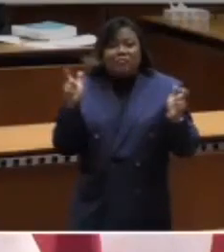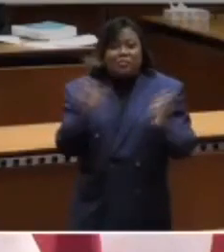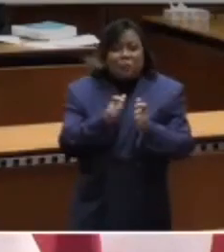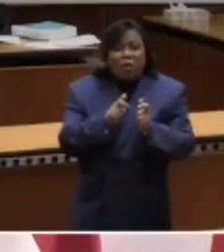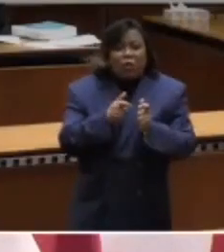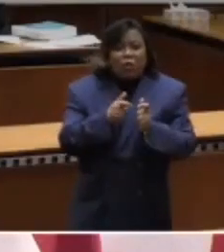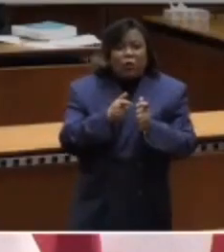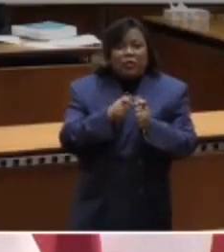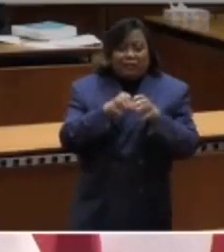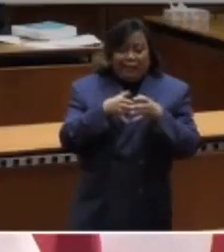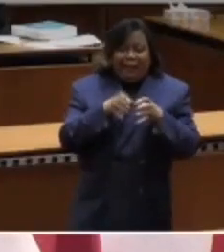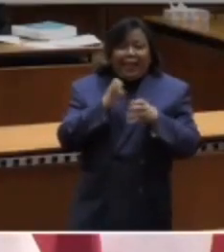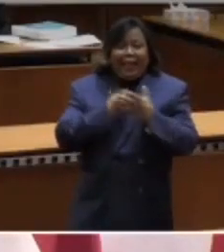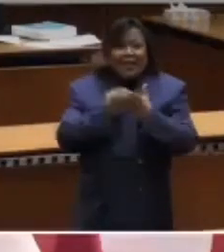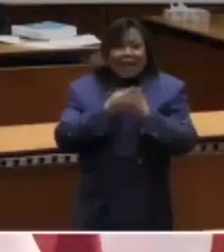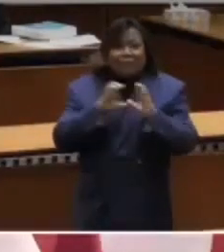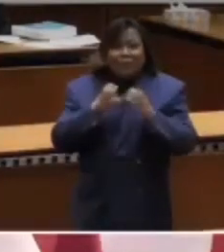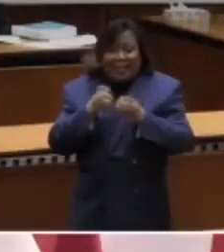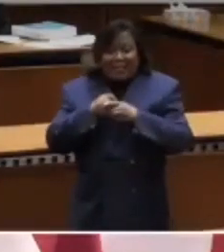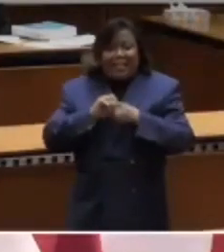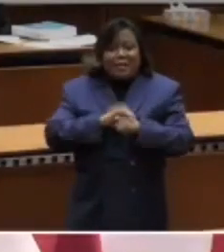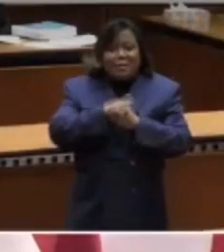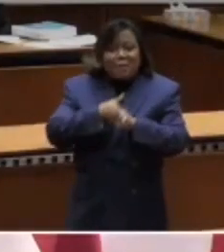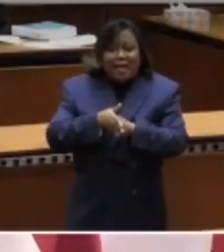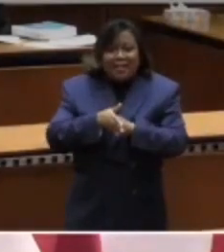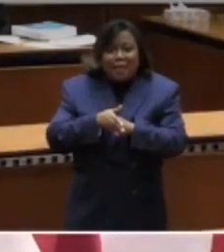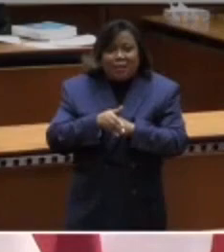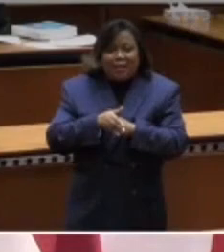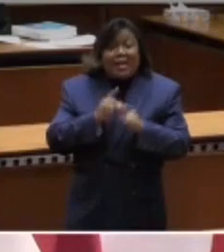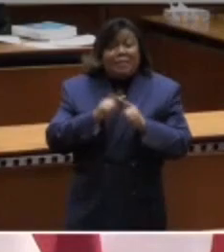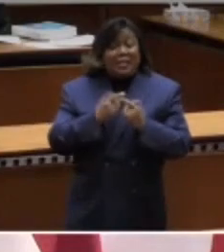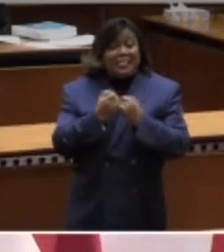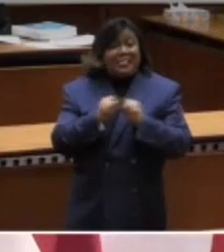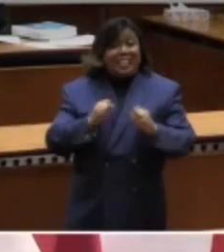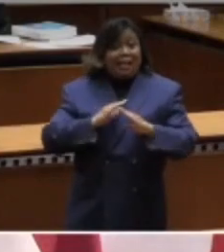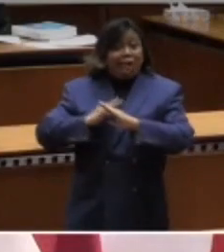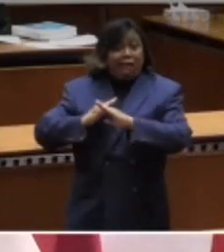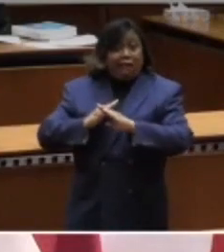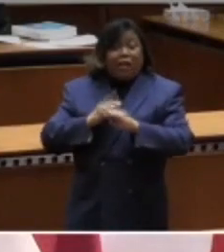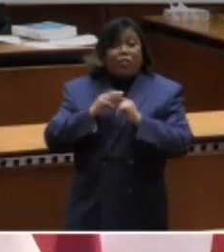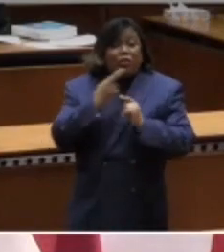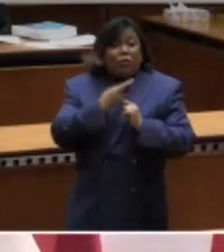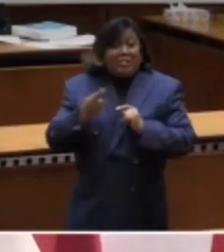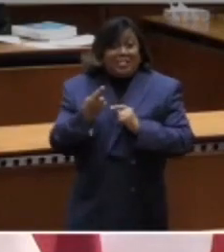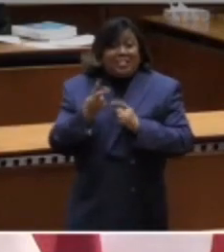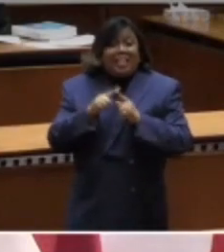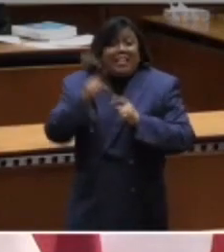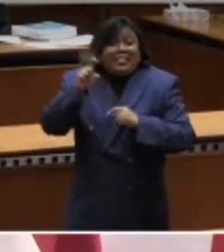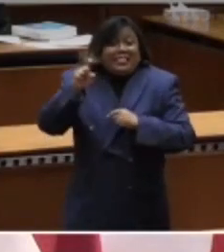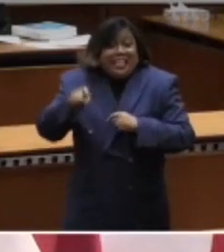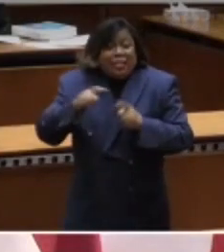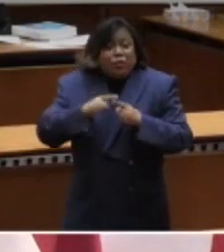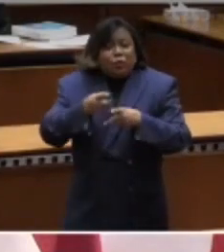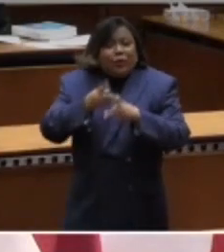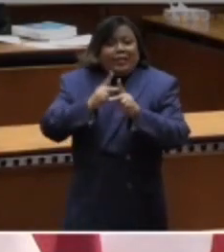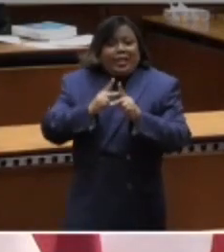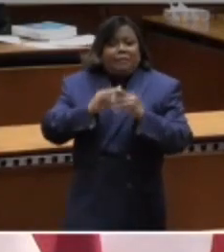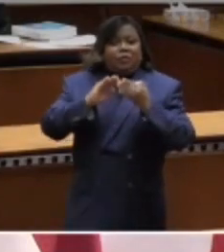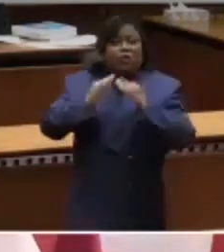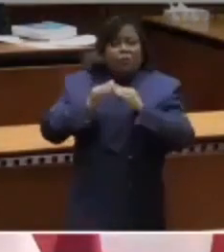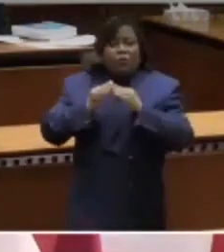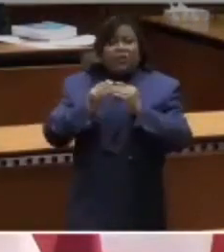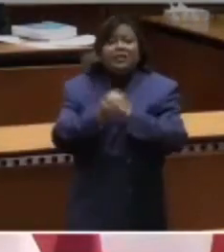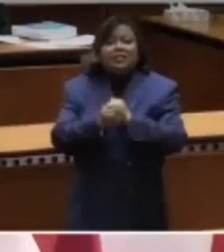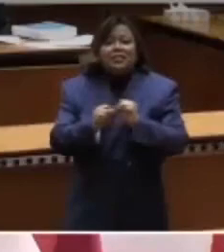smaller academy classes in the pandemic, but safeguarding the resources that would be needed to keep